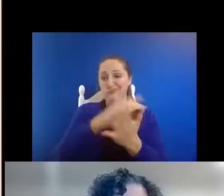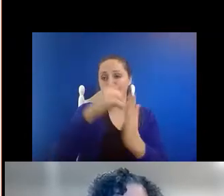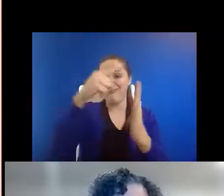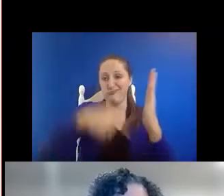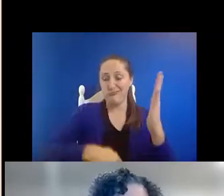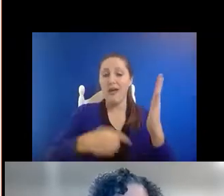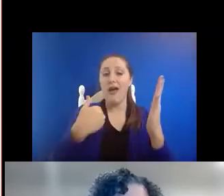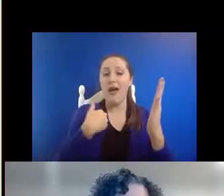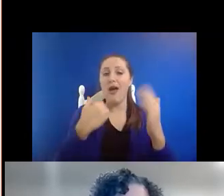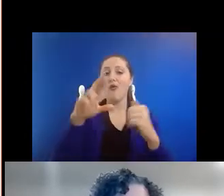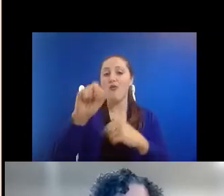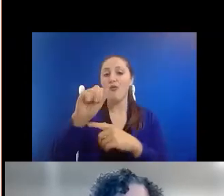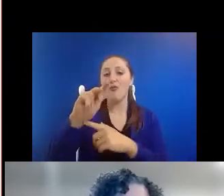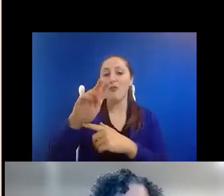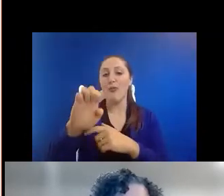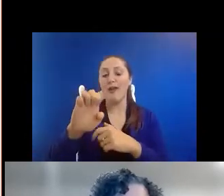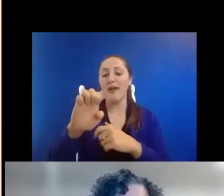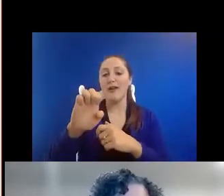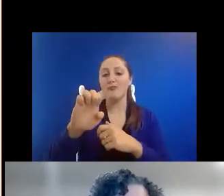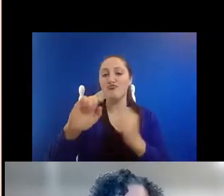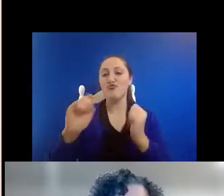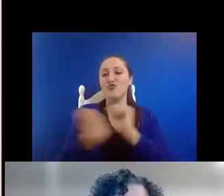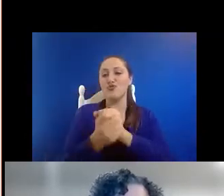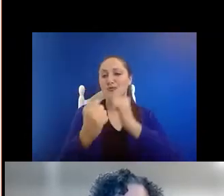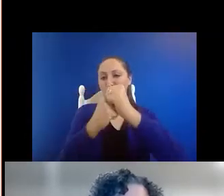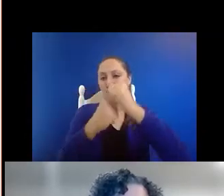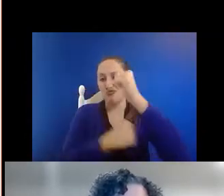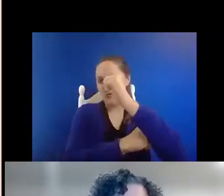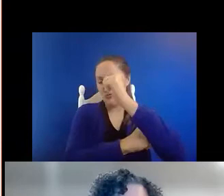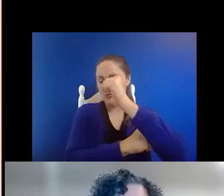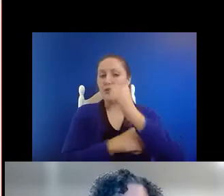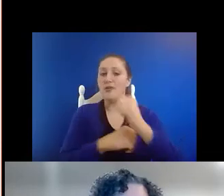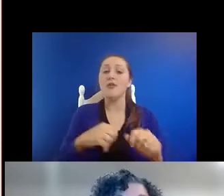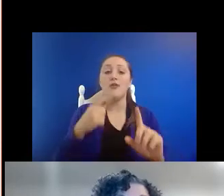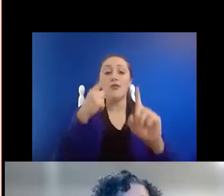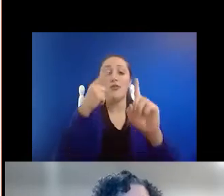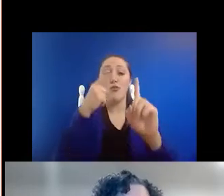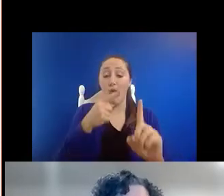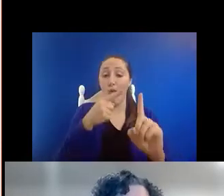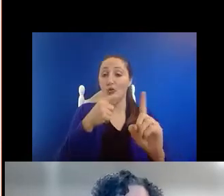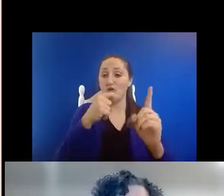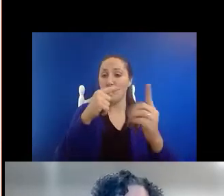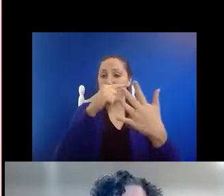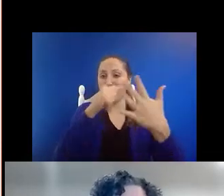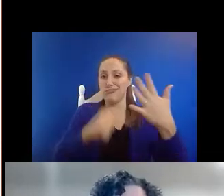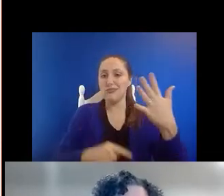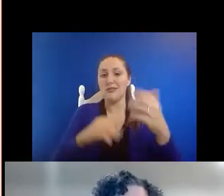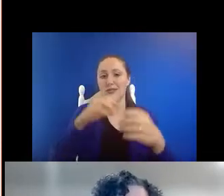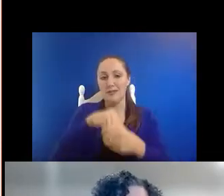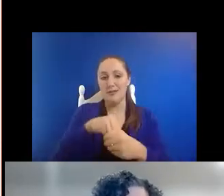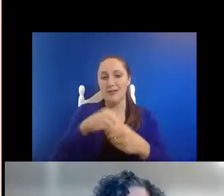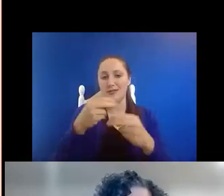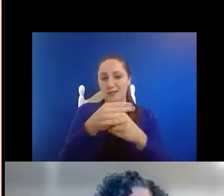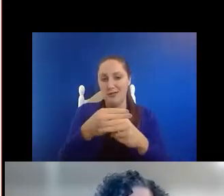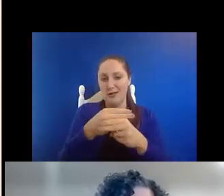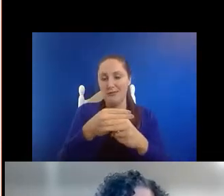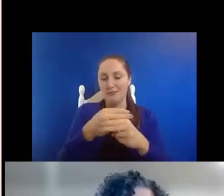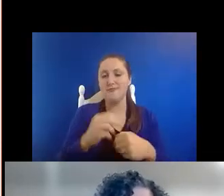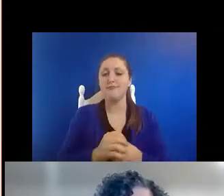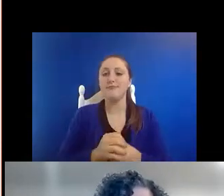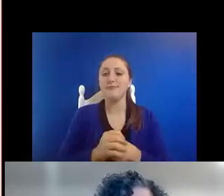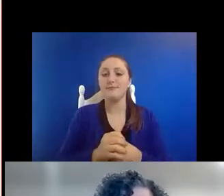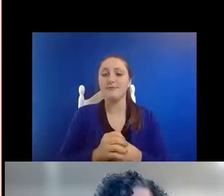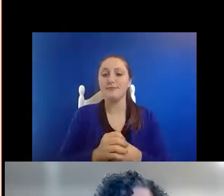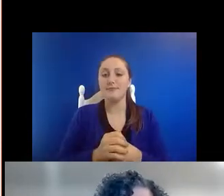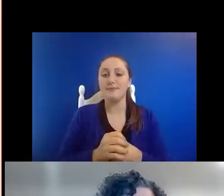restructuring. And the goals of that initiative are outlined in this slide, which were to increase the number of